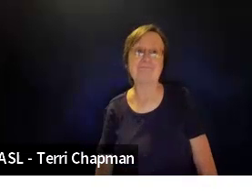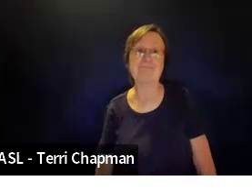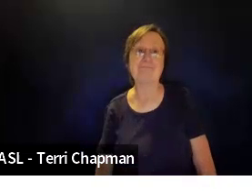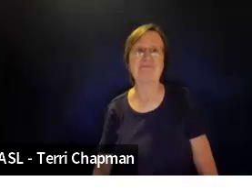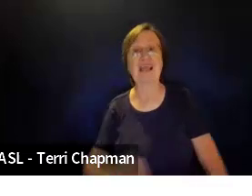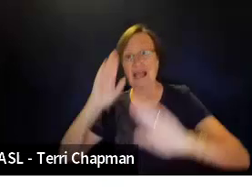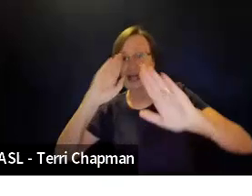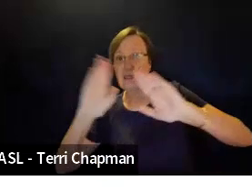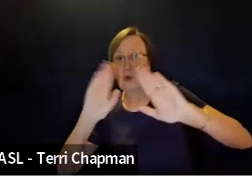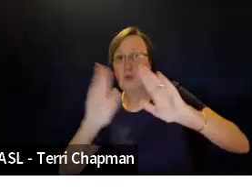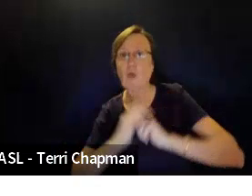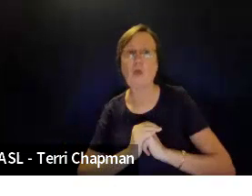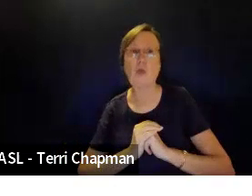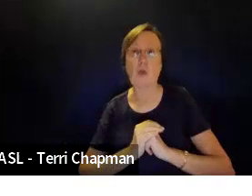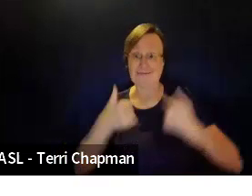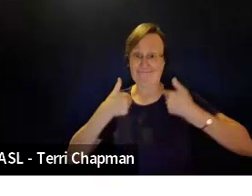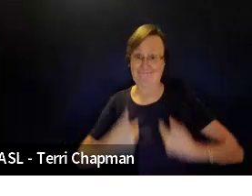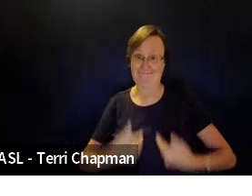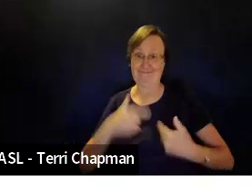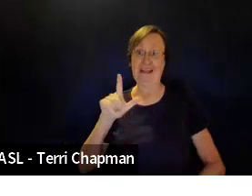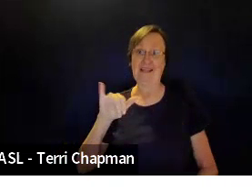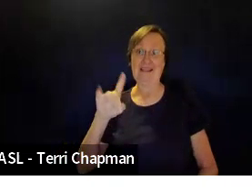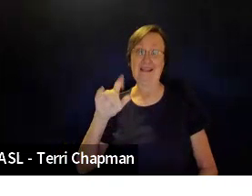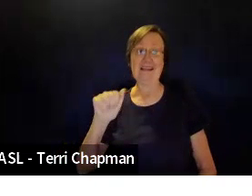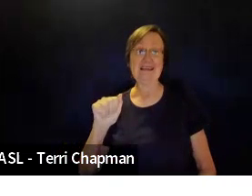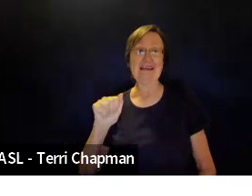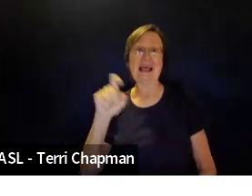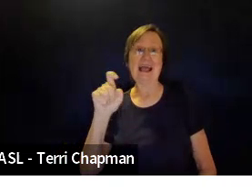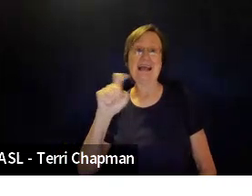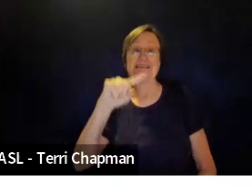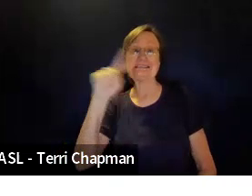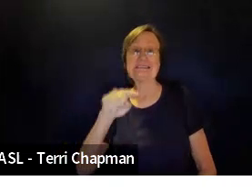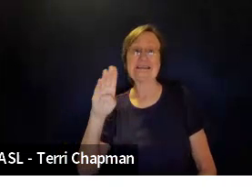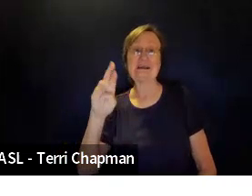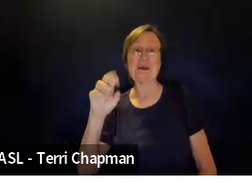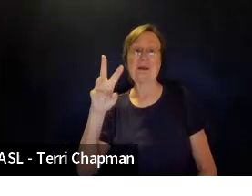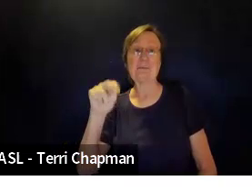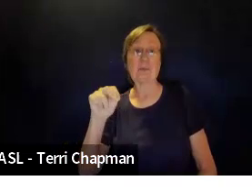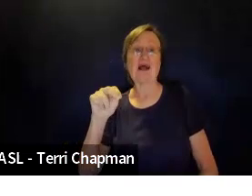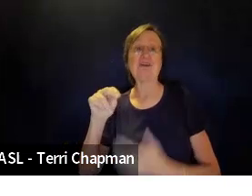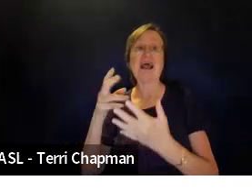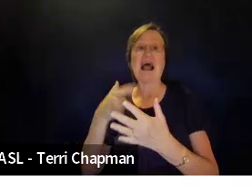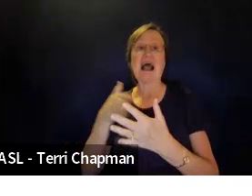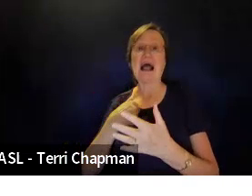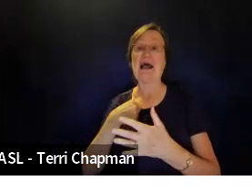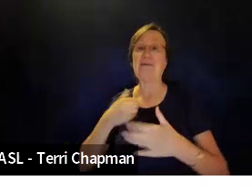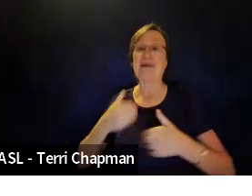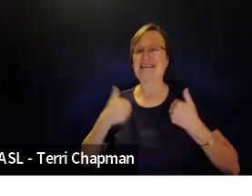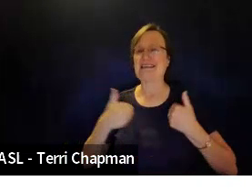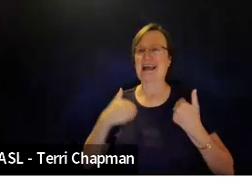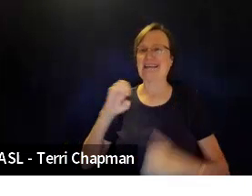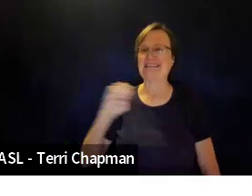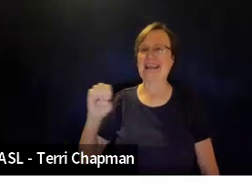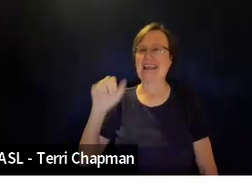Hello, this is Lydia XC Brown, pronouns they, them. I'm a youngish East Asian person with short black